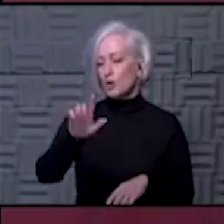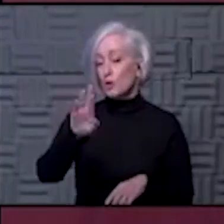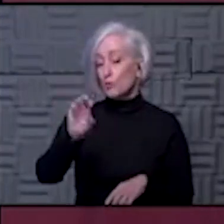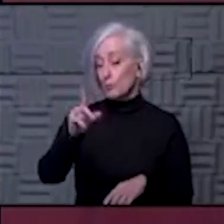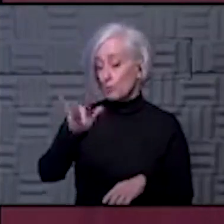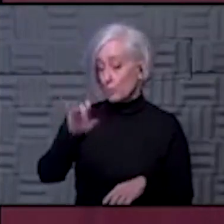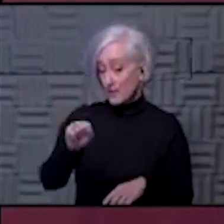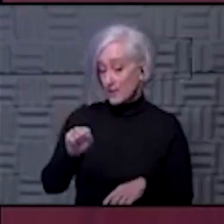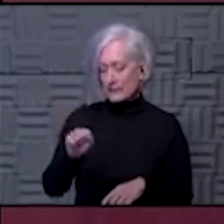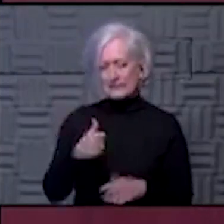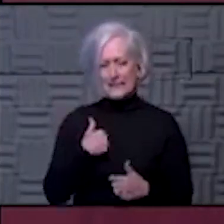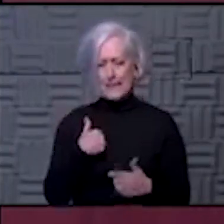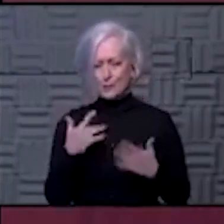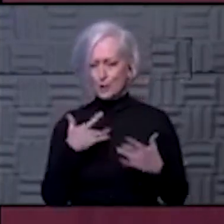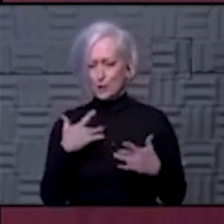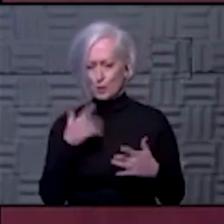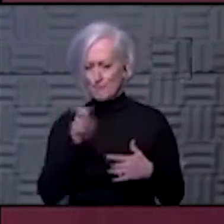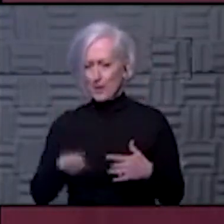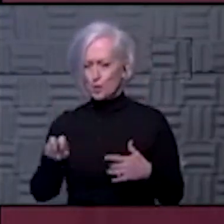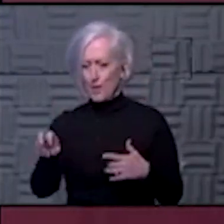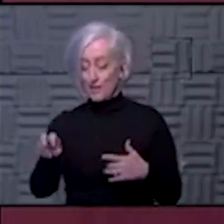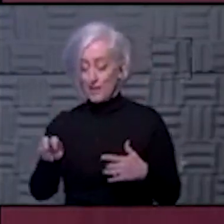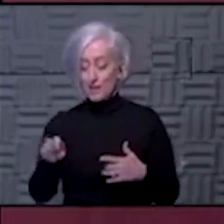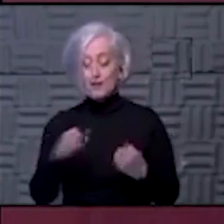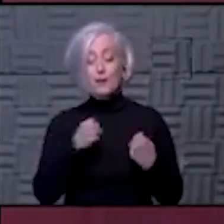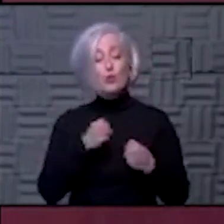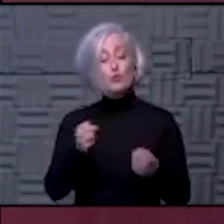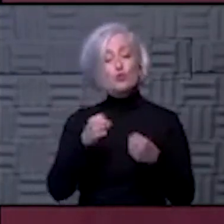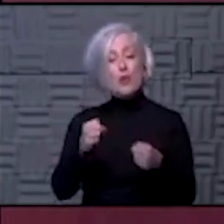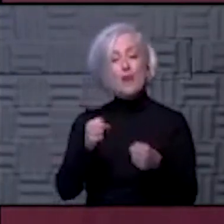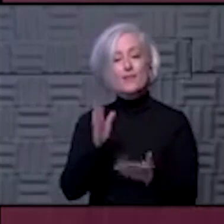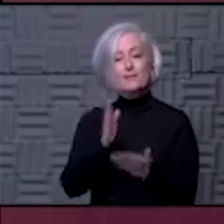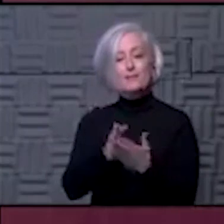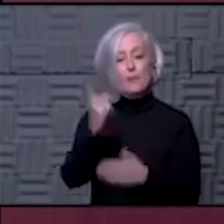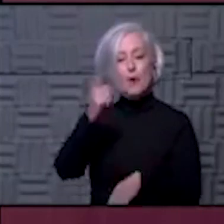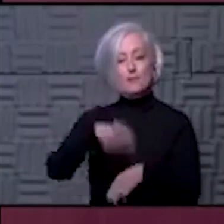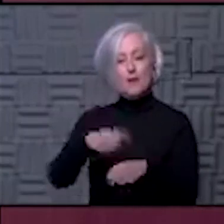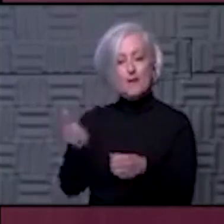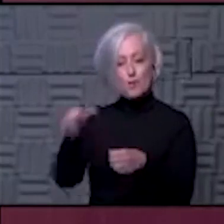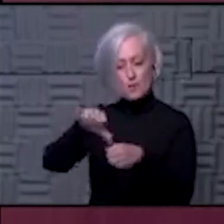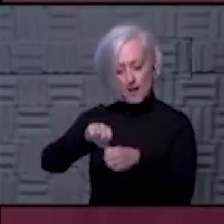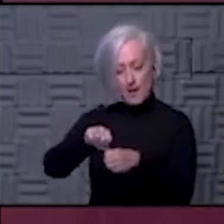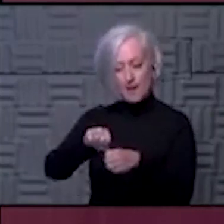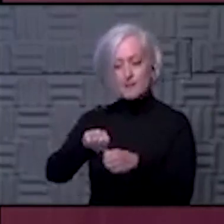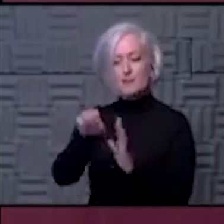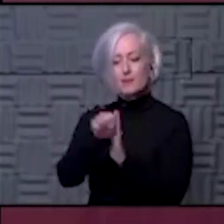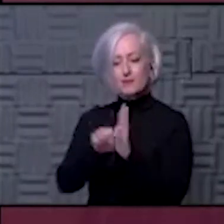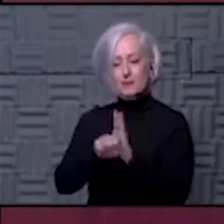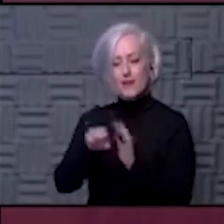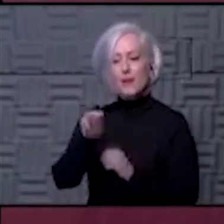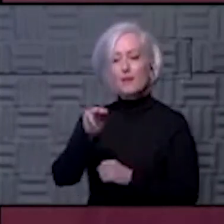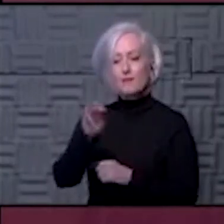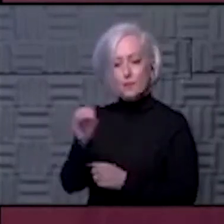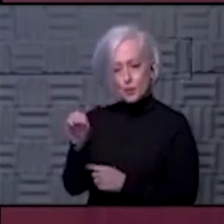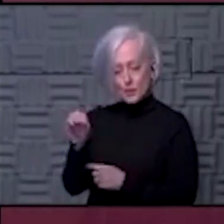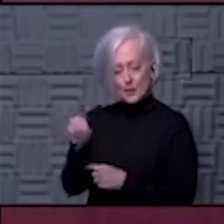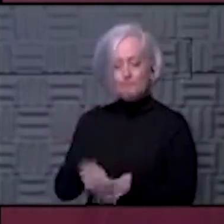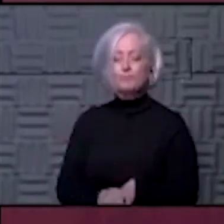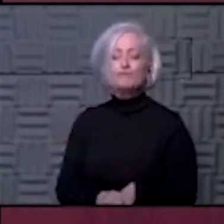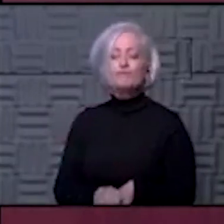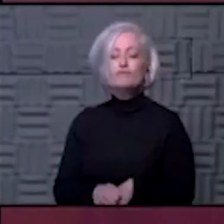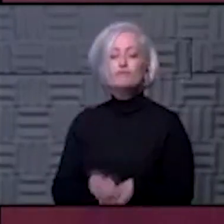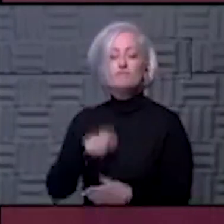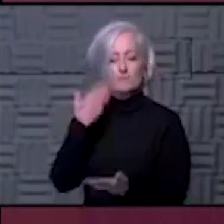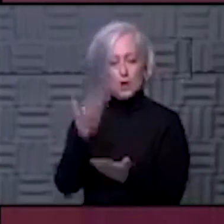interestingly, we made one stop for gas on the way down in Missouri, and then we got to Bentonville, and Benton